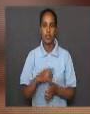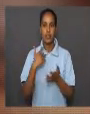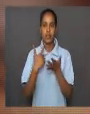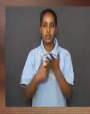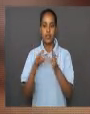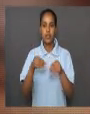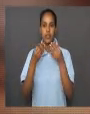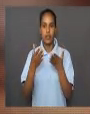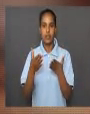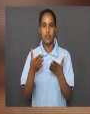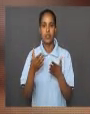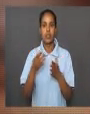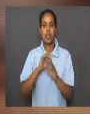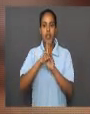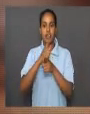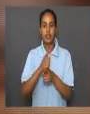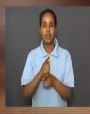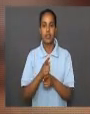This gives us the answer